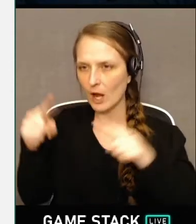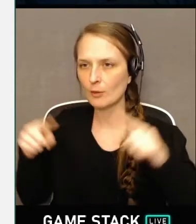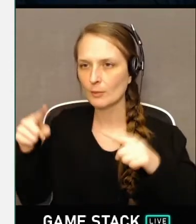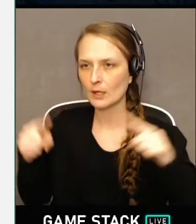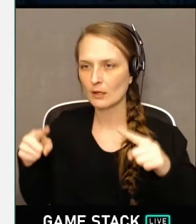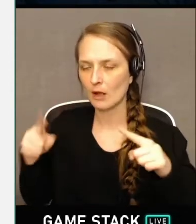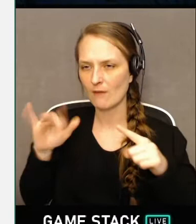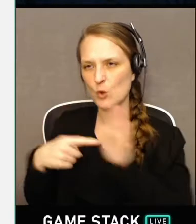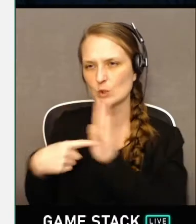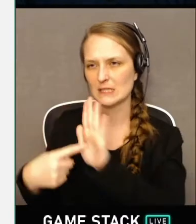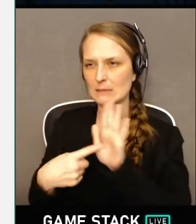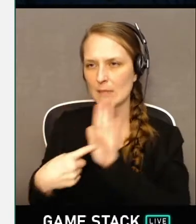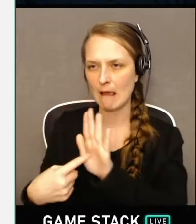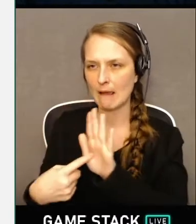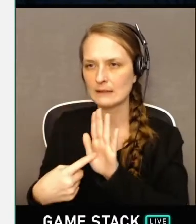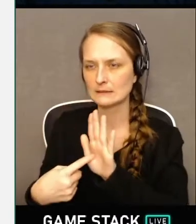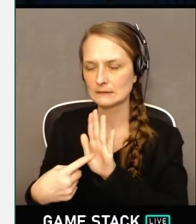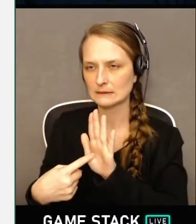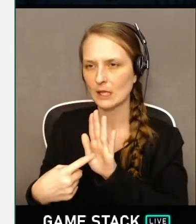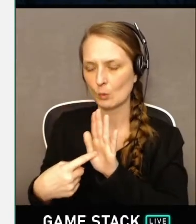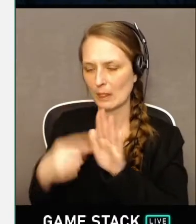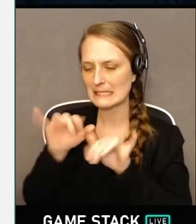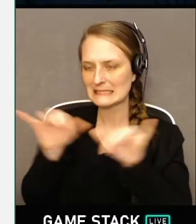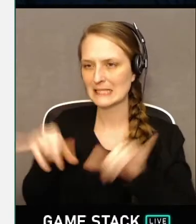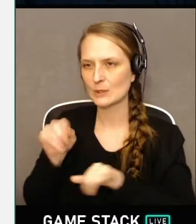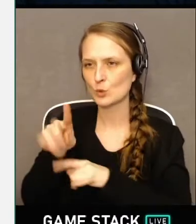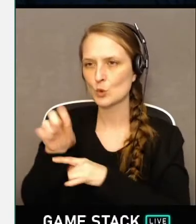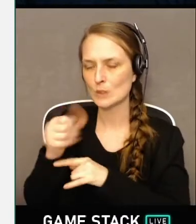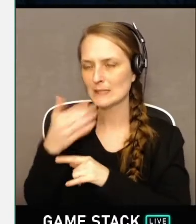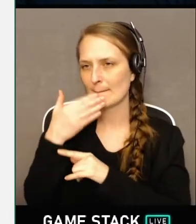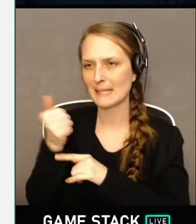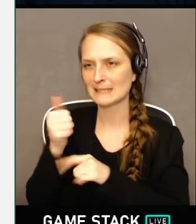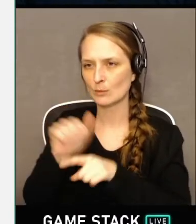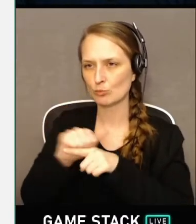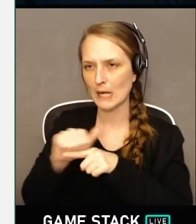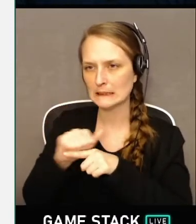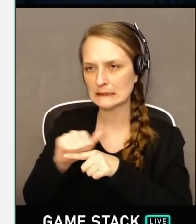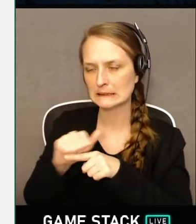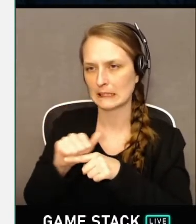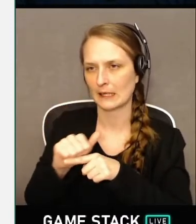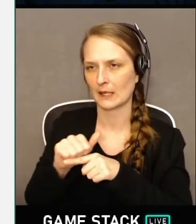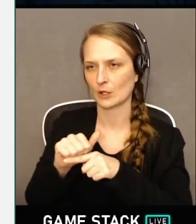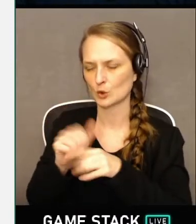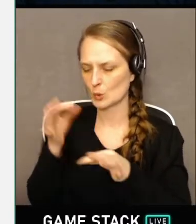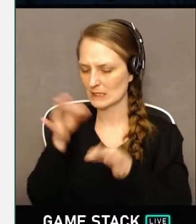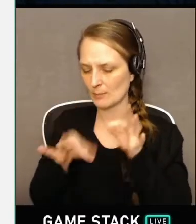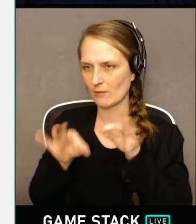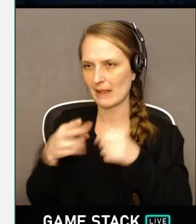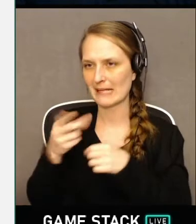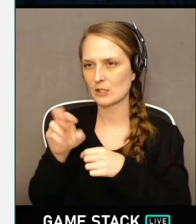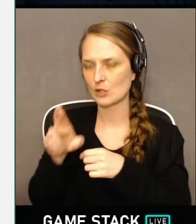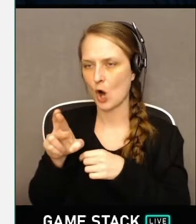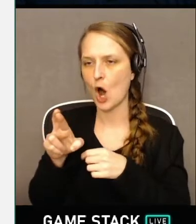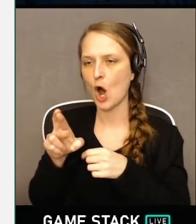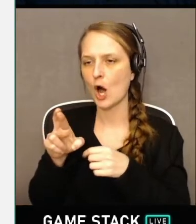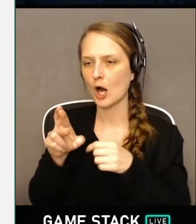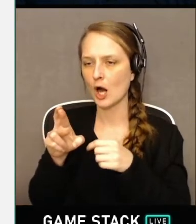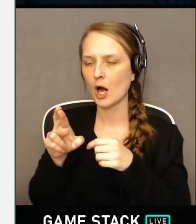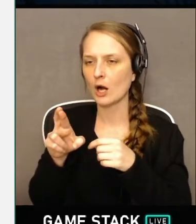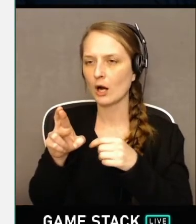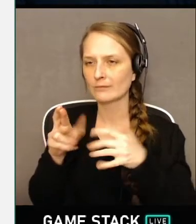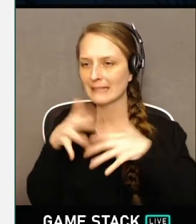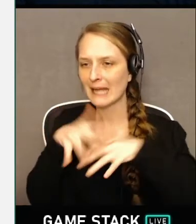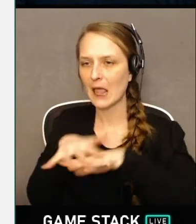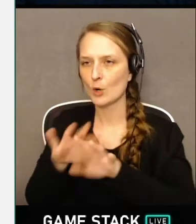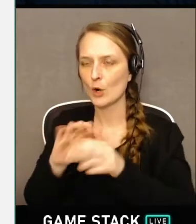displays, we build system tools and best practices to simplify HDR display calibration. In